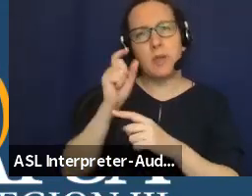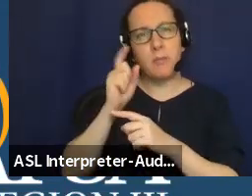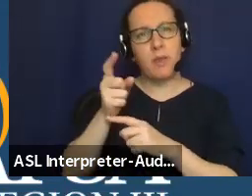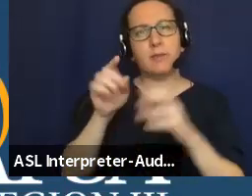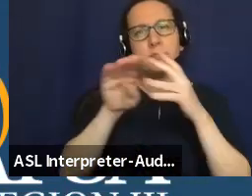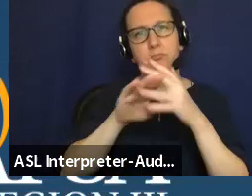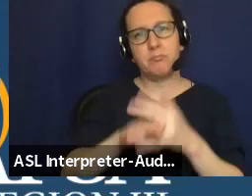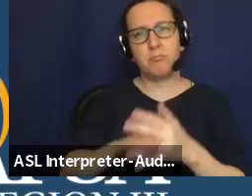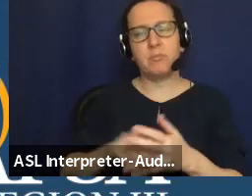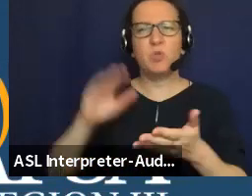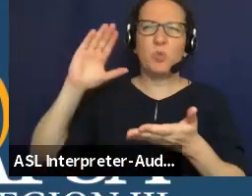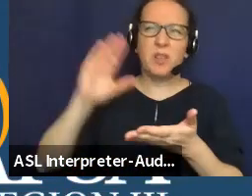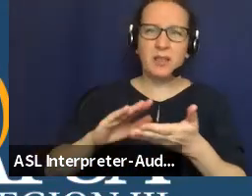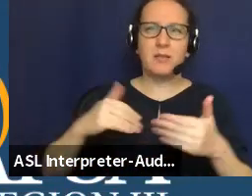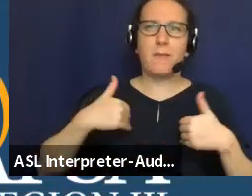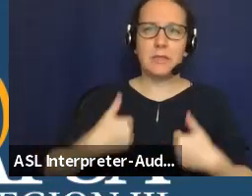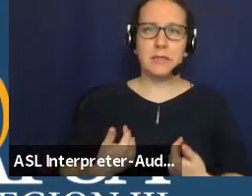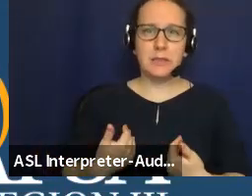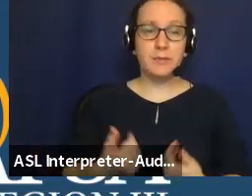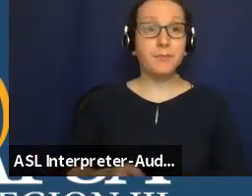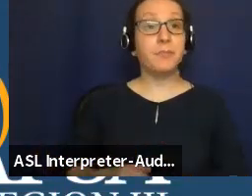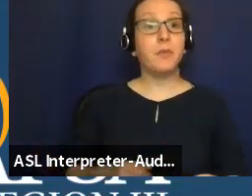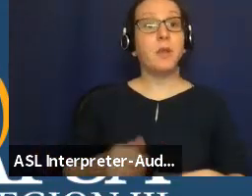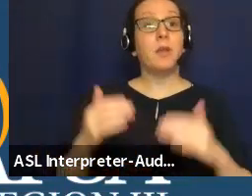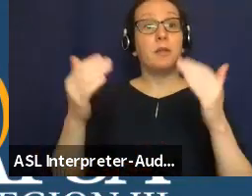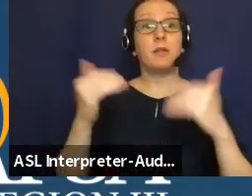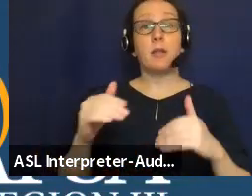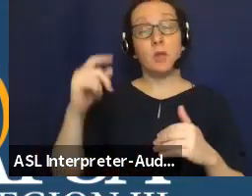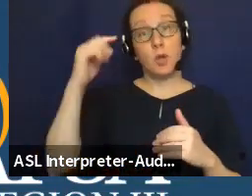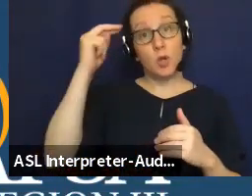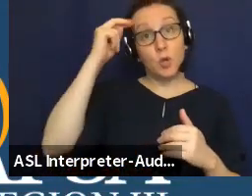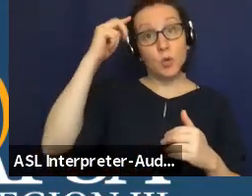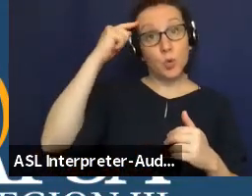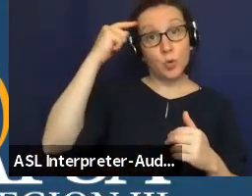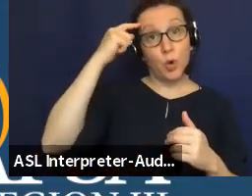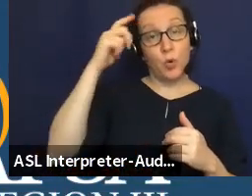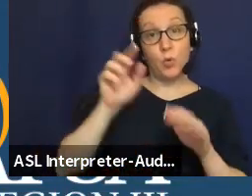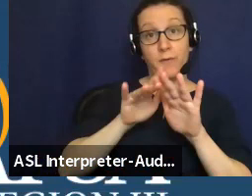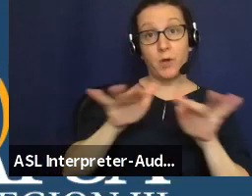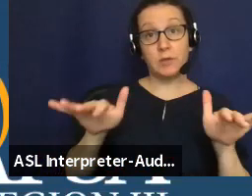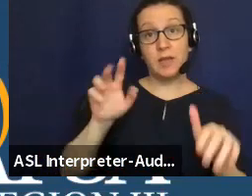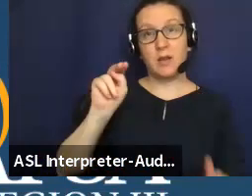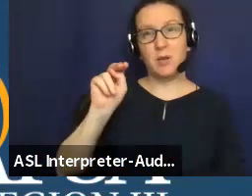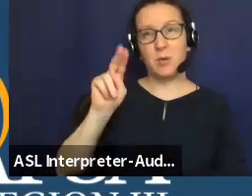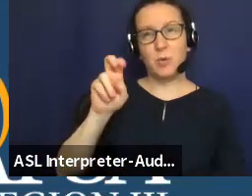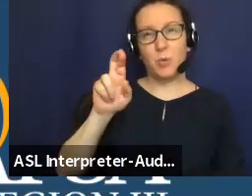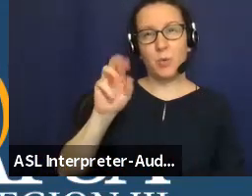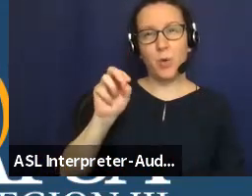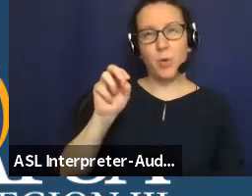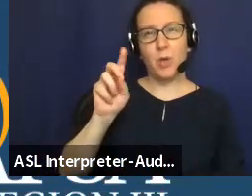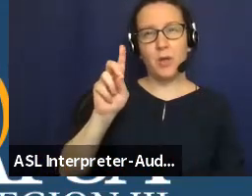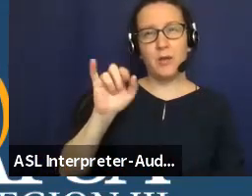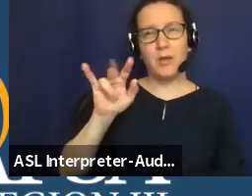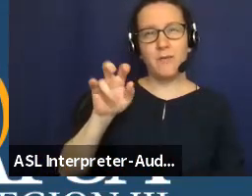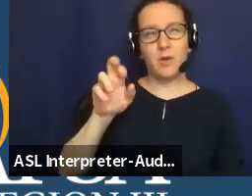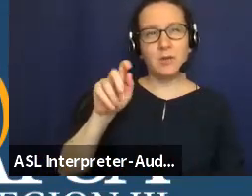fatigue. And then the next group is neurodiversity. So this is actually an emerging concept, but it's a